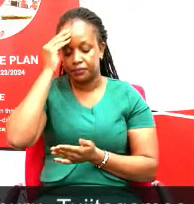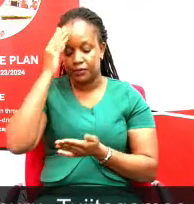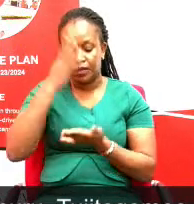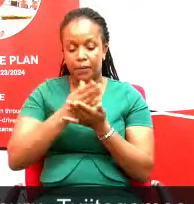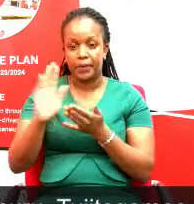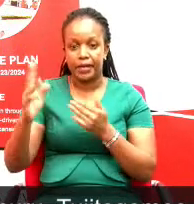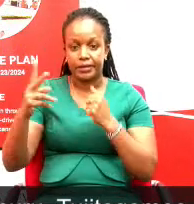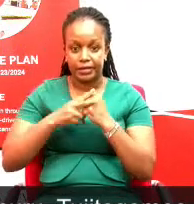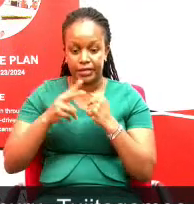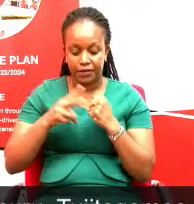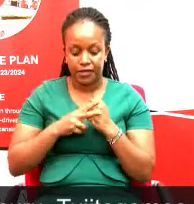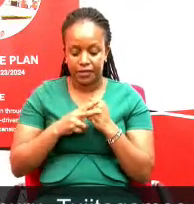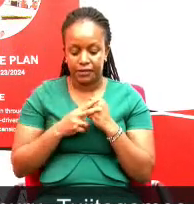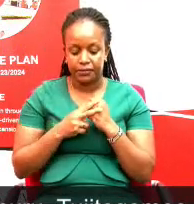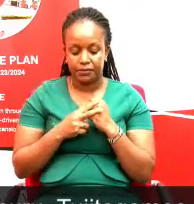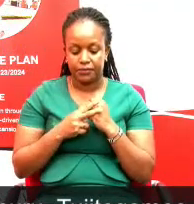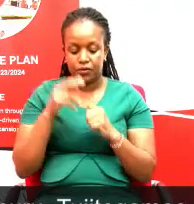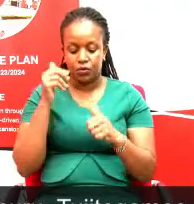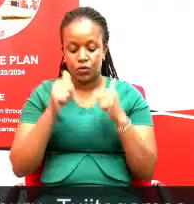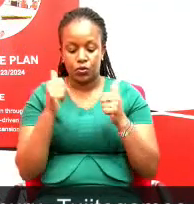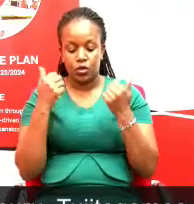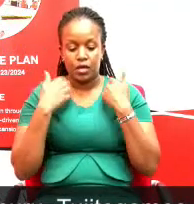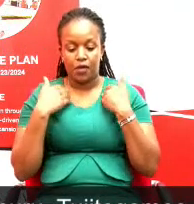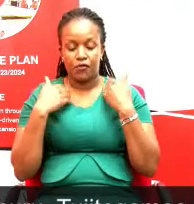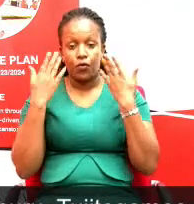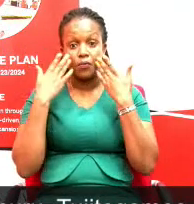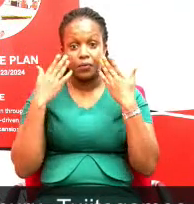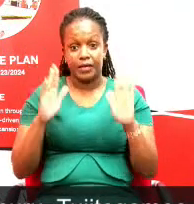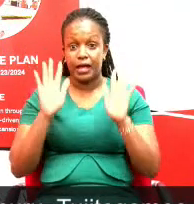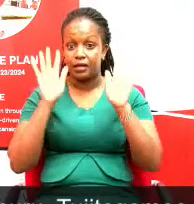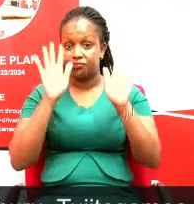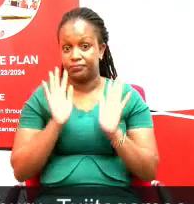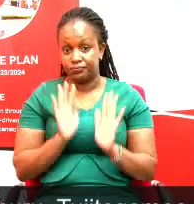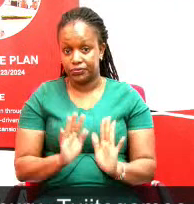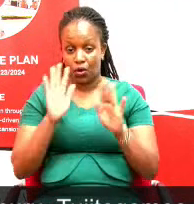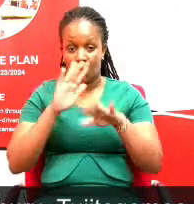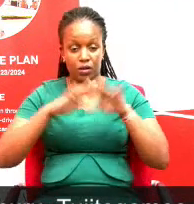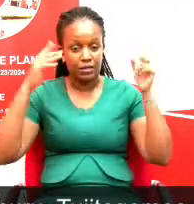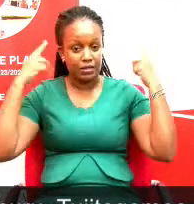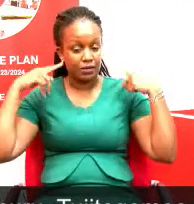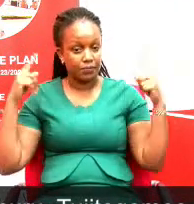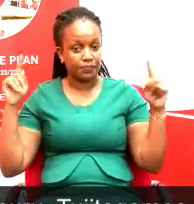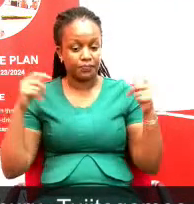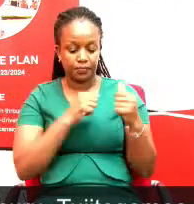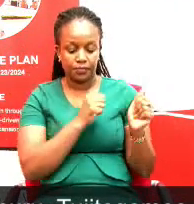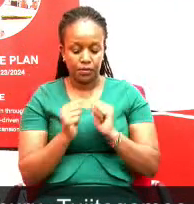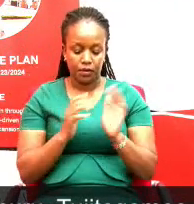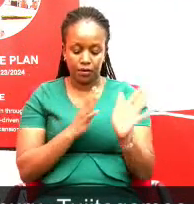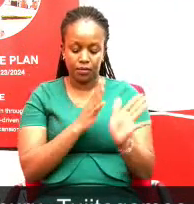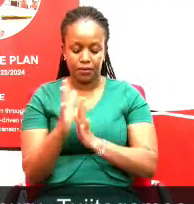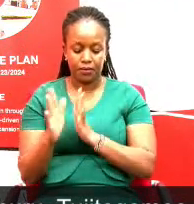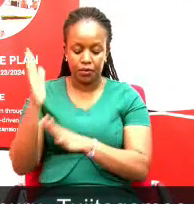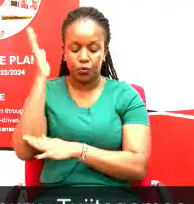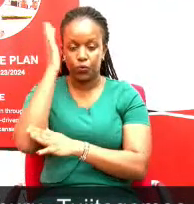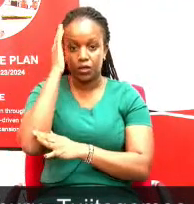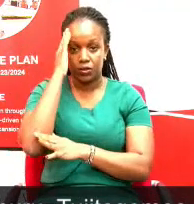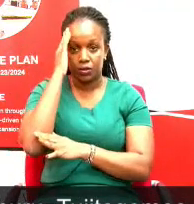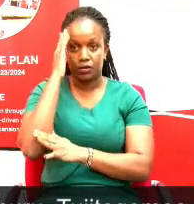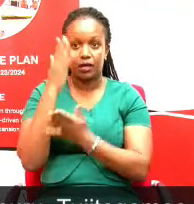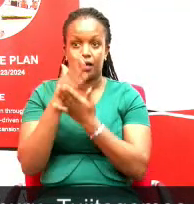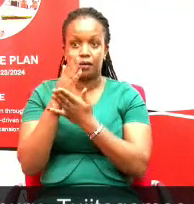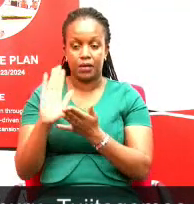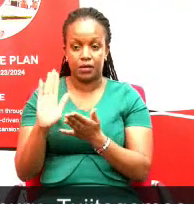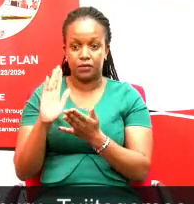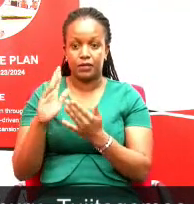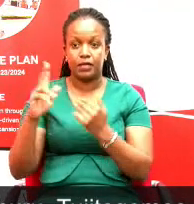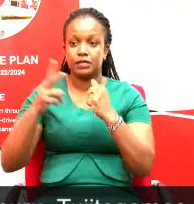7 that you've just concluding, are critical to the success of subsequent plans. I know that in the course of the 7th corporate